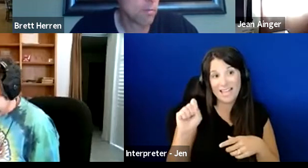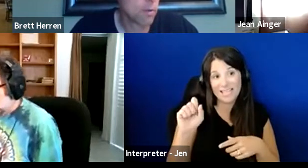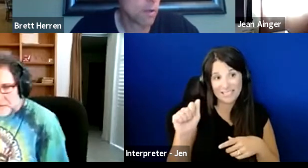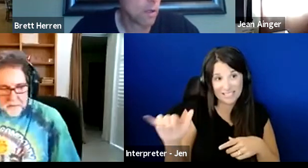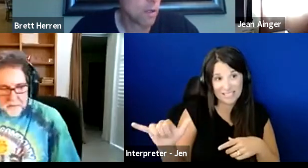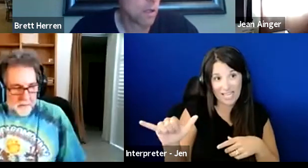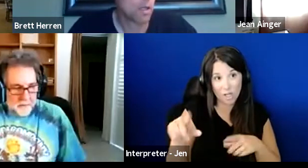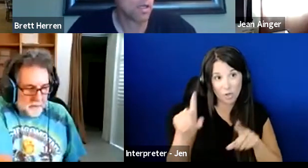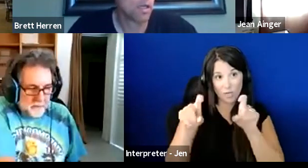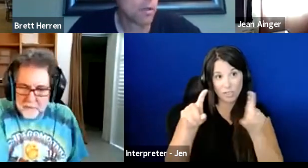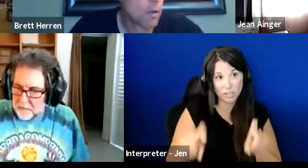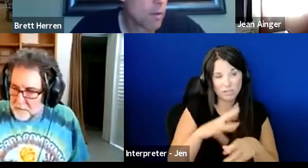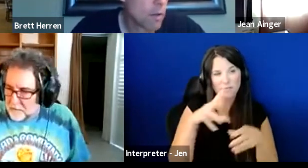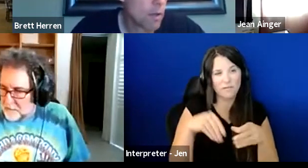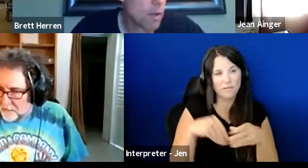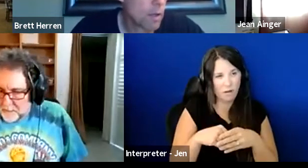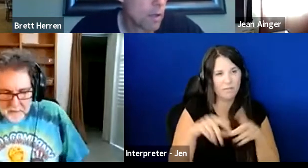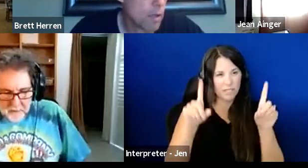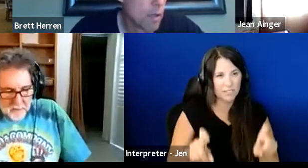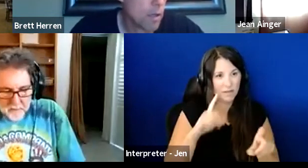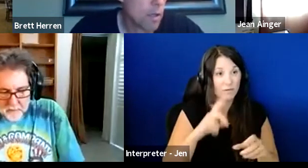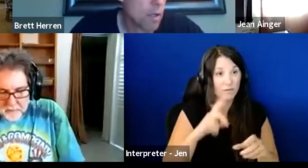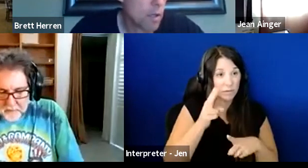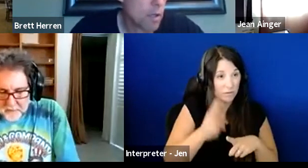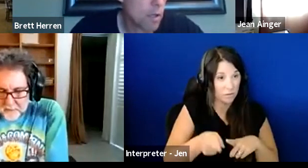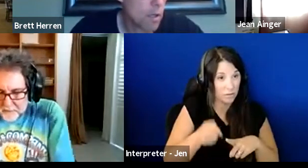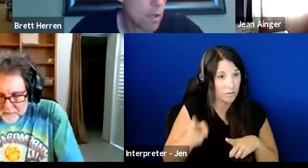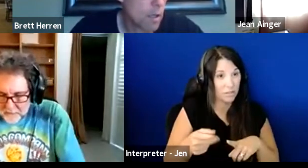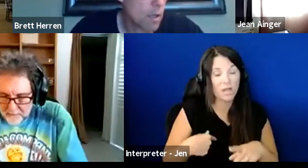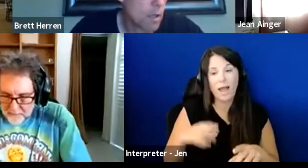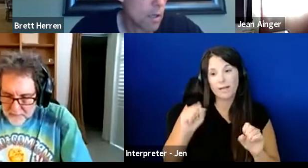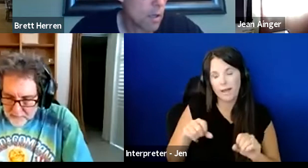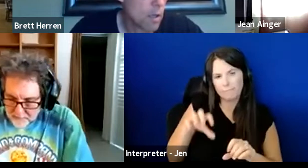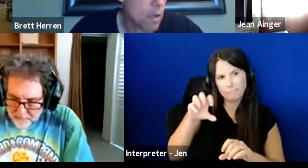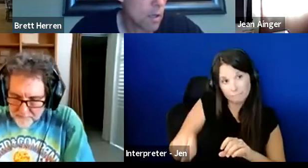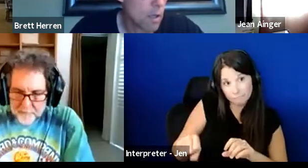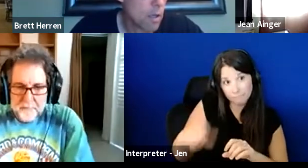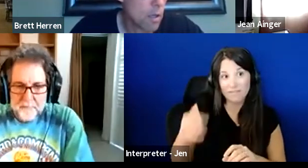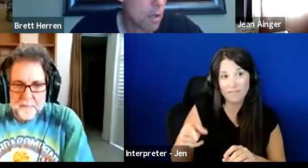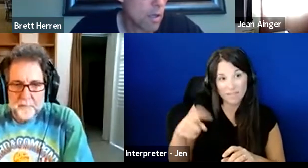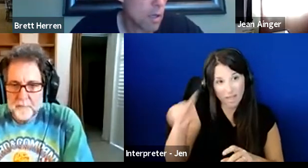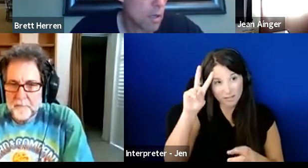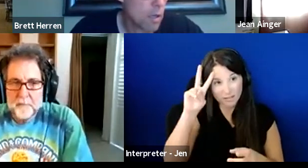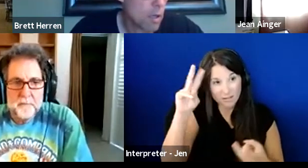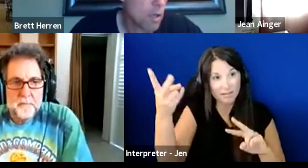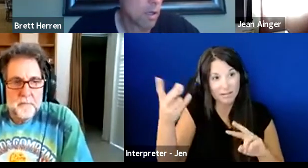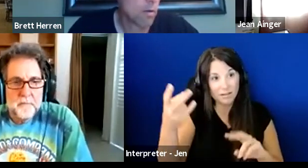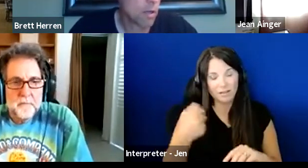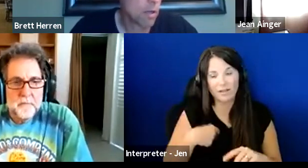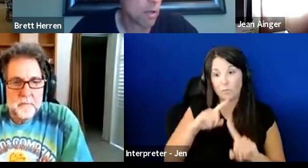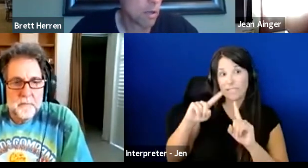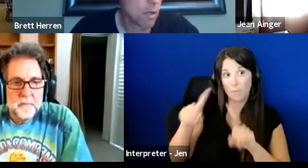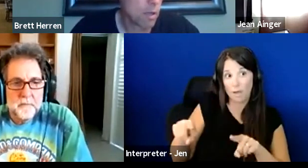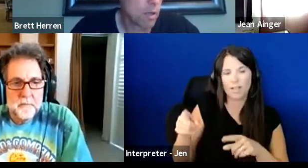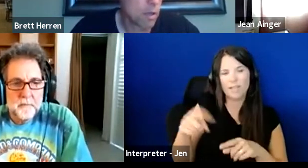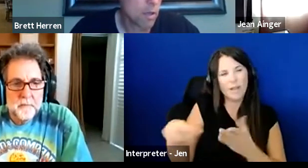my exams, and I can catch things that they're misinterpreting when I respond to them, and they'll talk to each